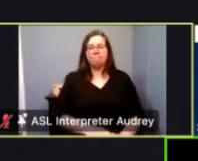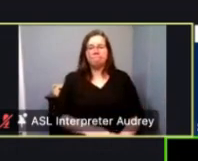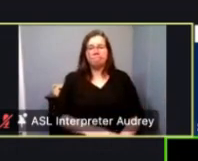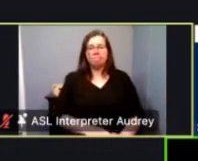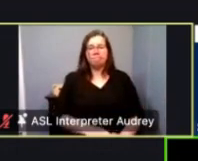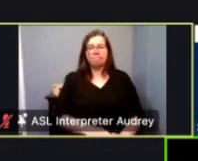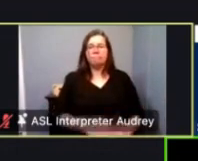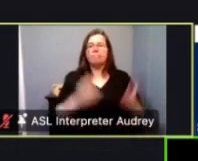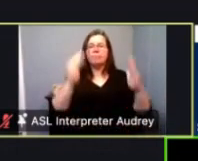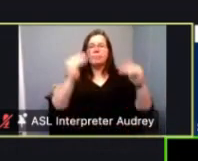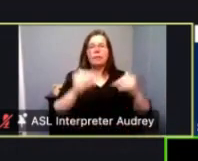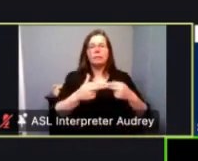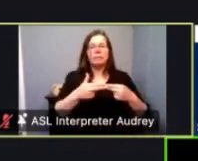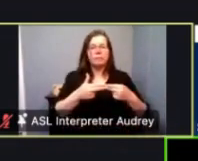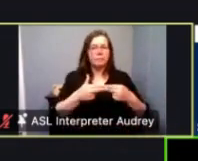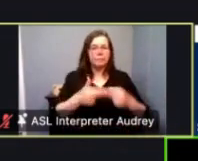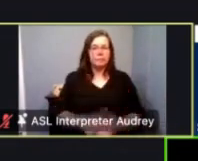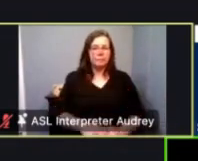Next slide.